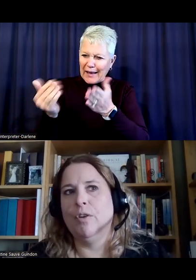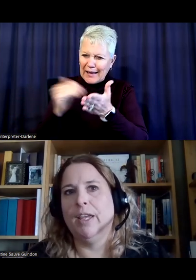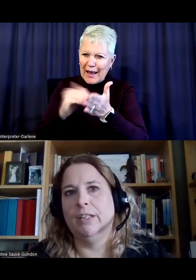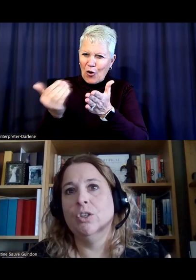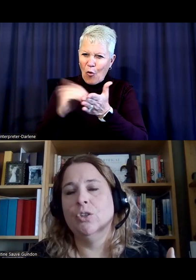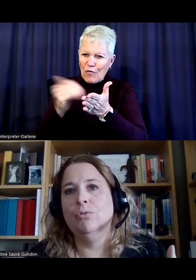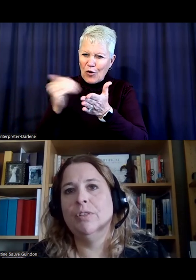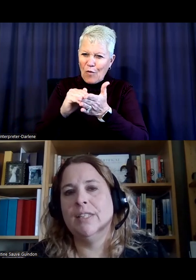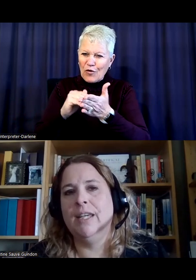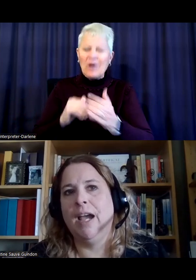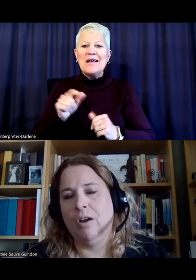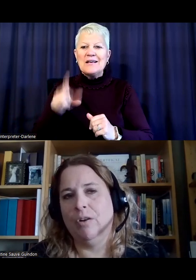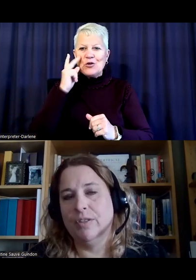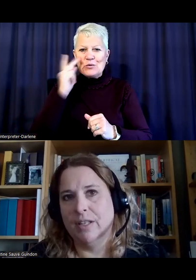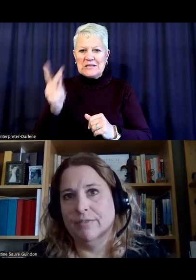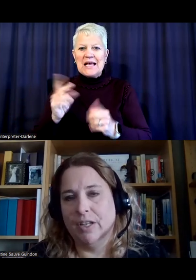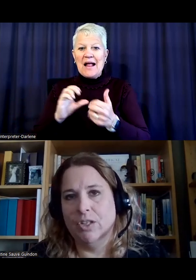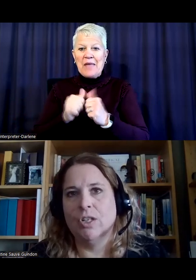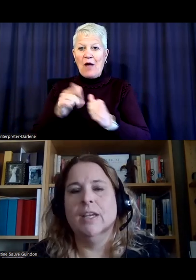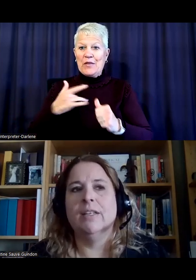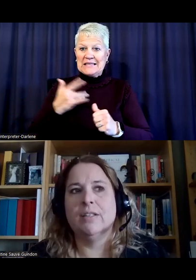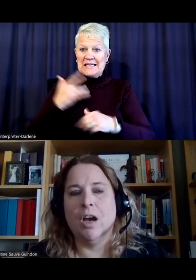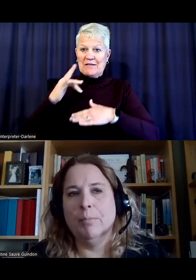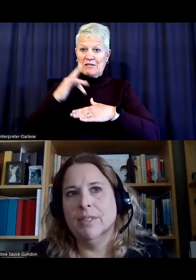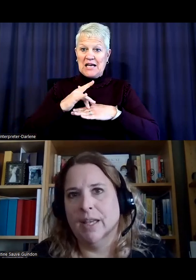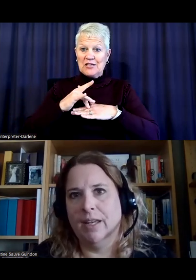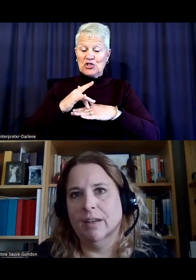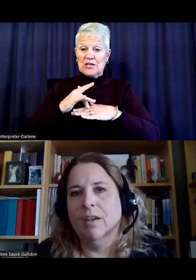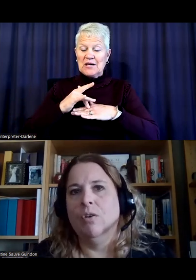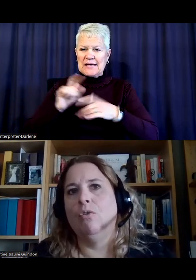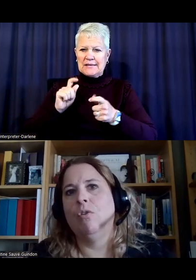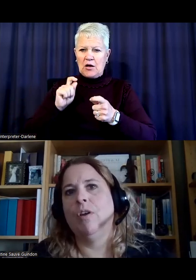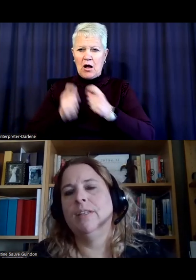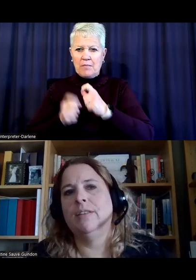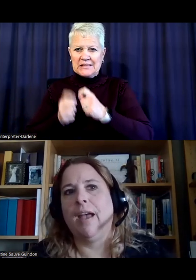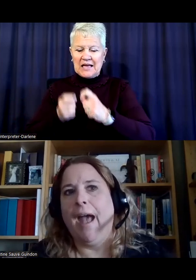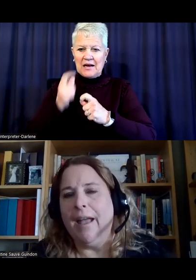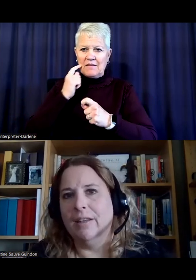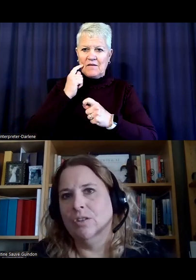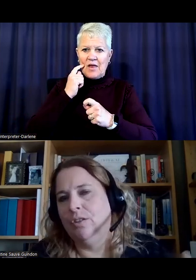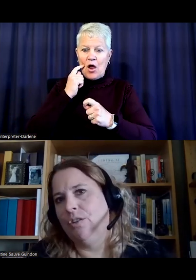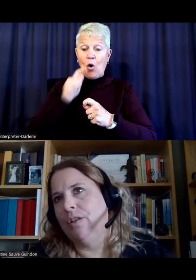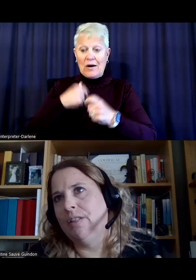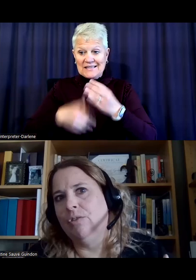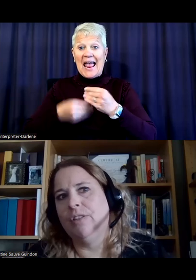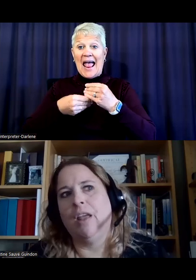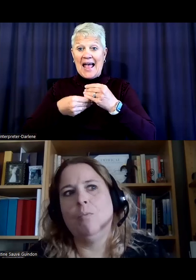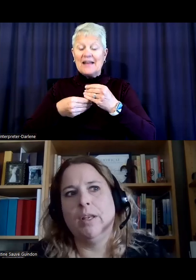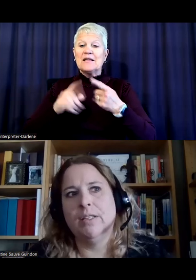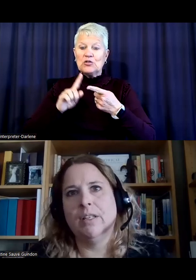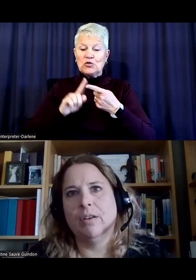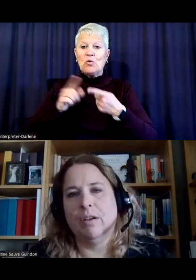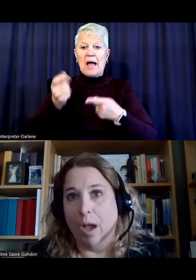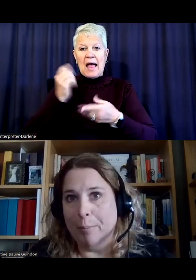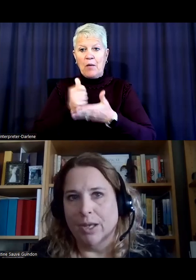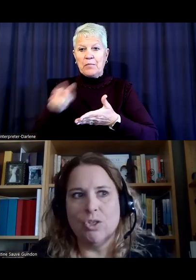and over again, you see how the sense of touch is compensating or is added to understand what